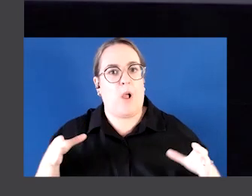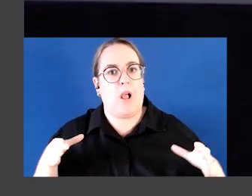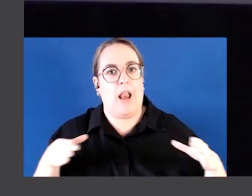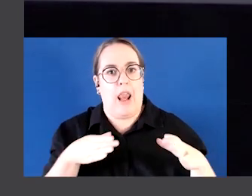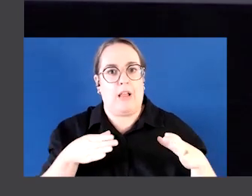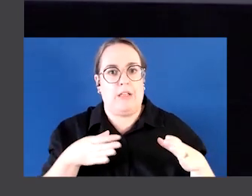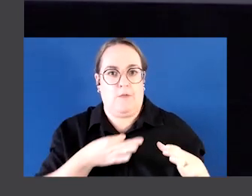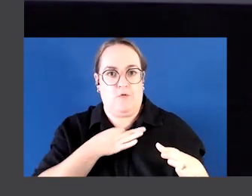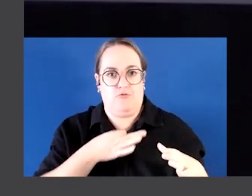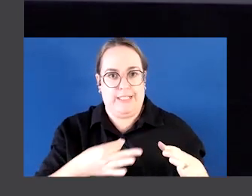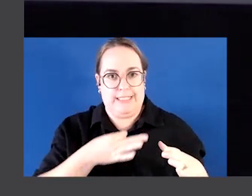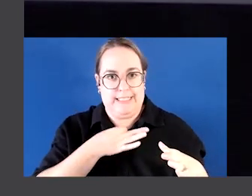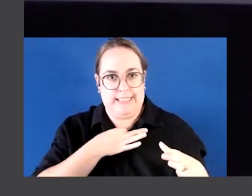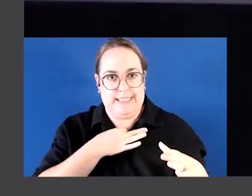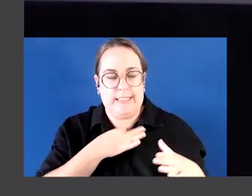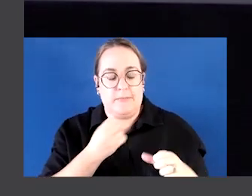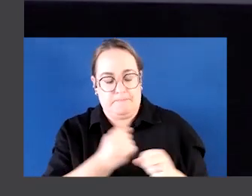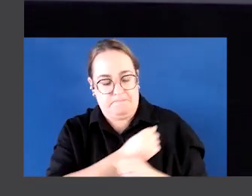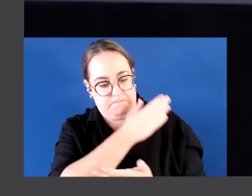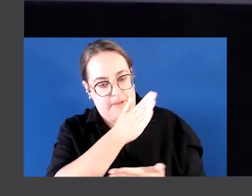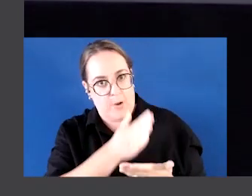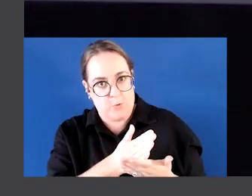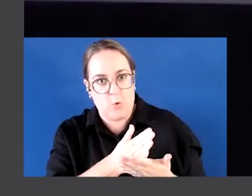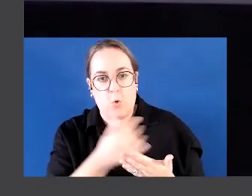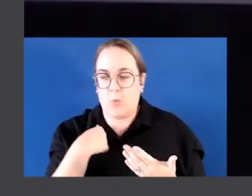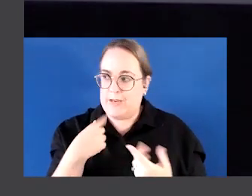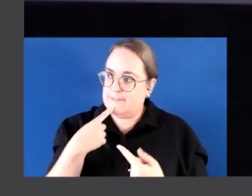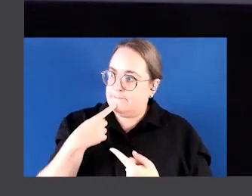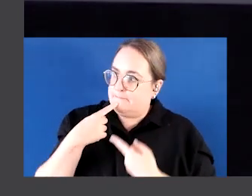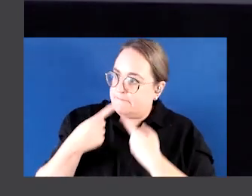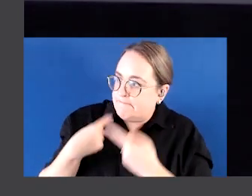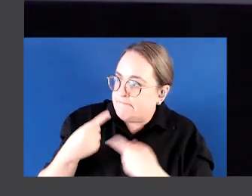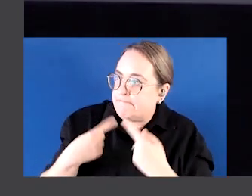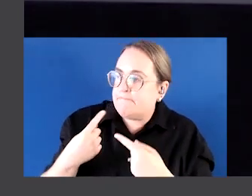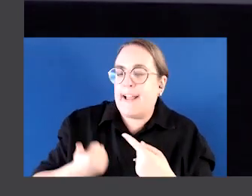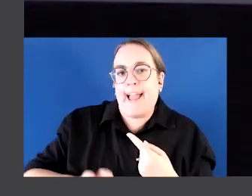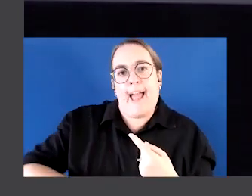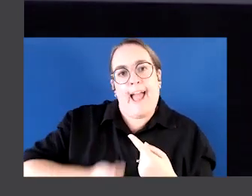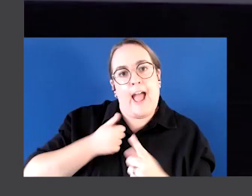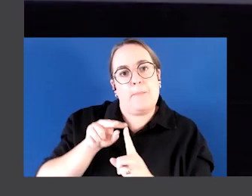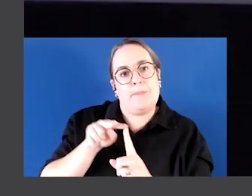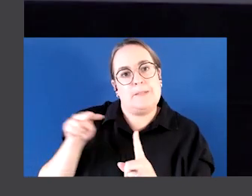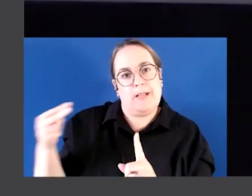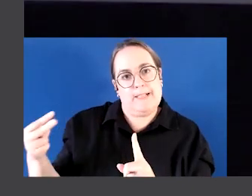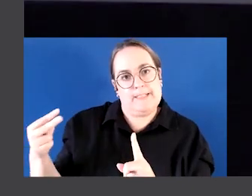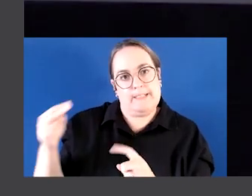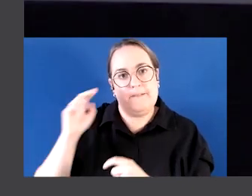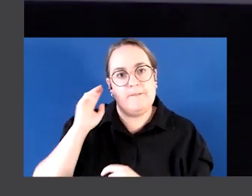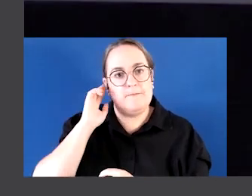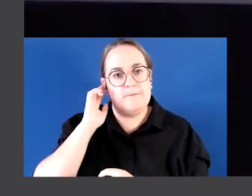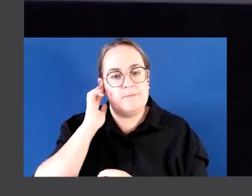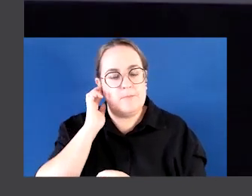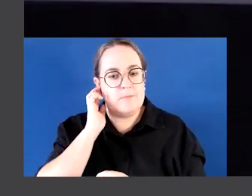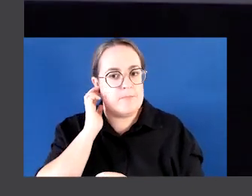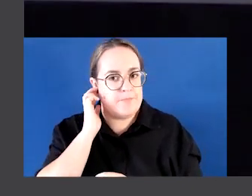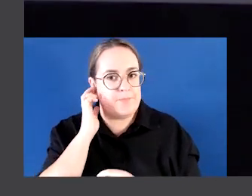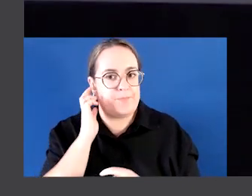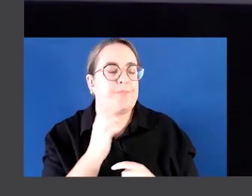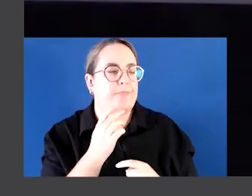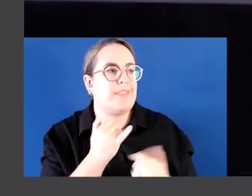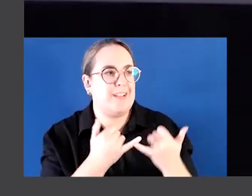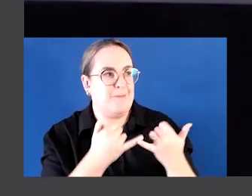we need to do and play a really important role as part of that and need to make sure that those messages are adopted by our delivery partners as